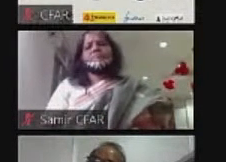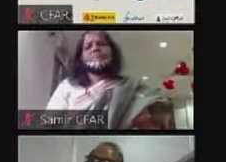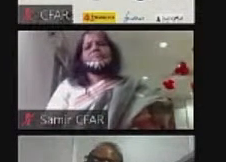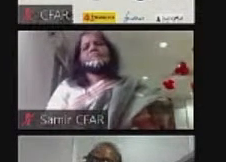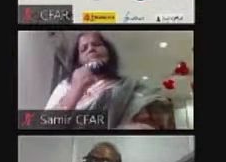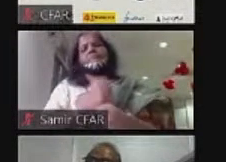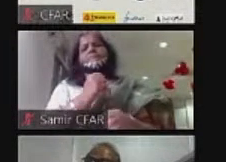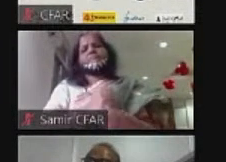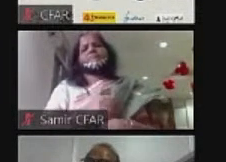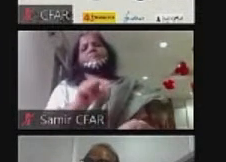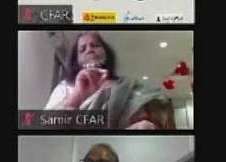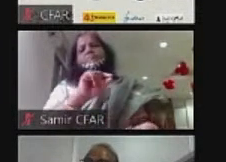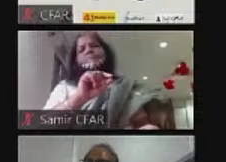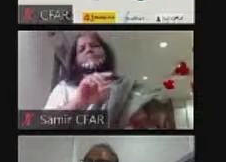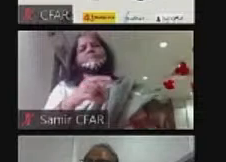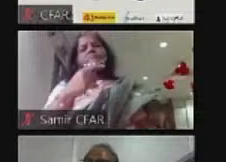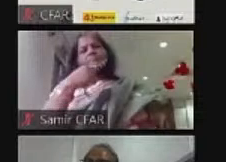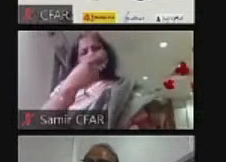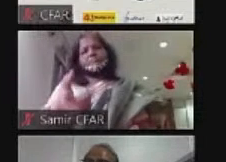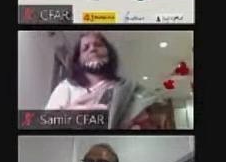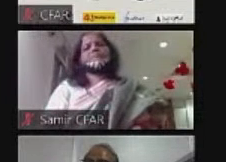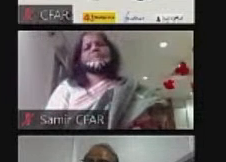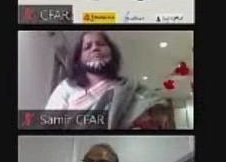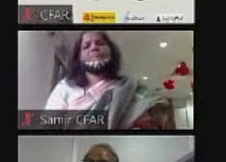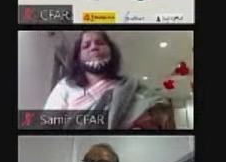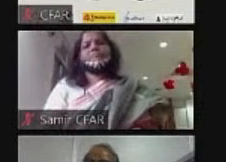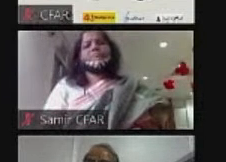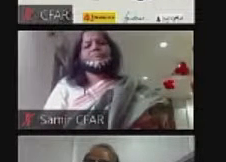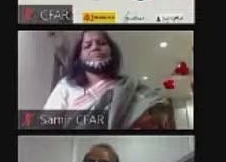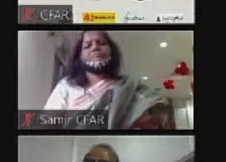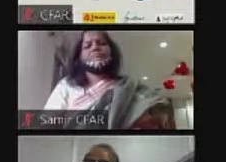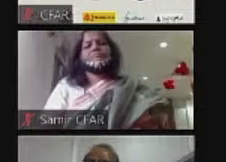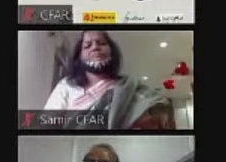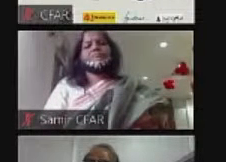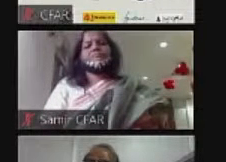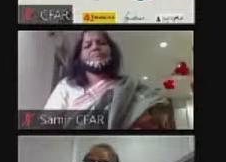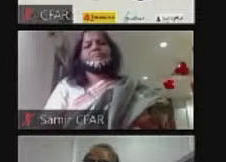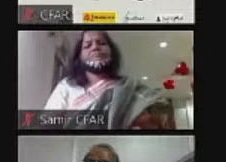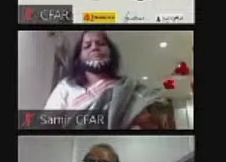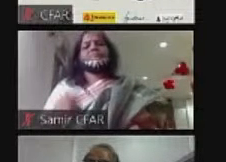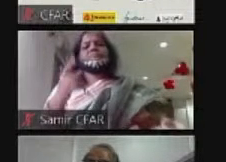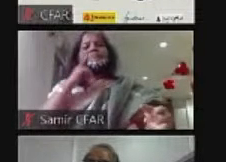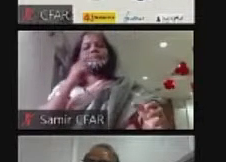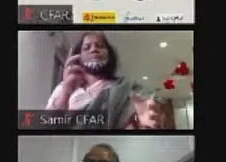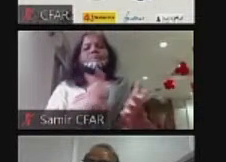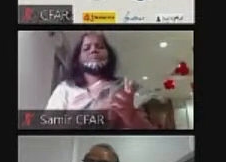So hence, if the law says it, the government has to do it, and we need to move ahead with this.